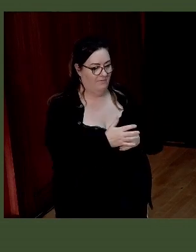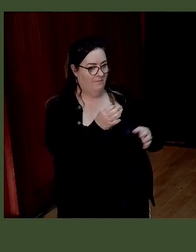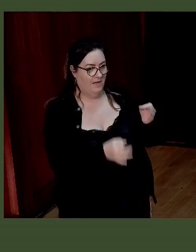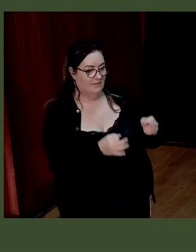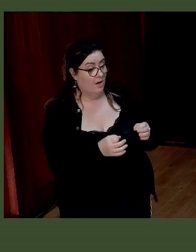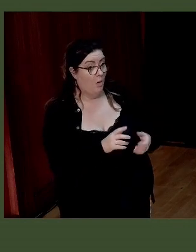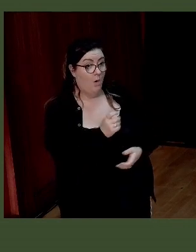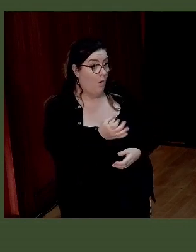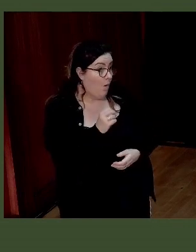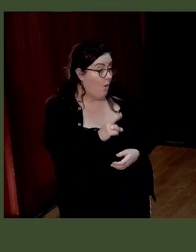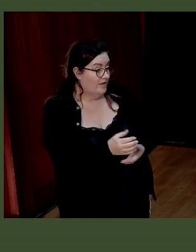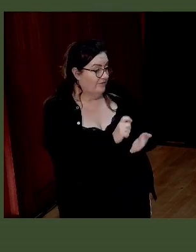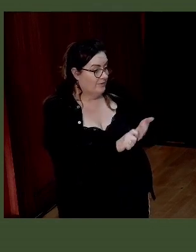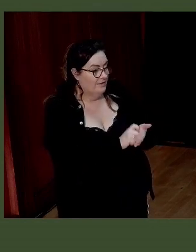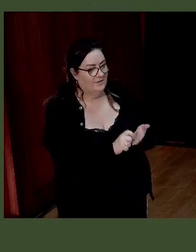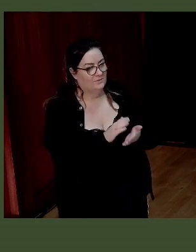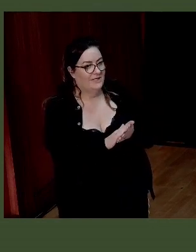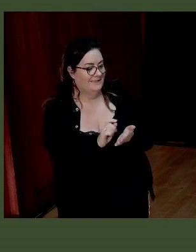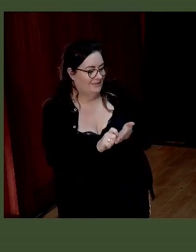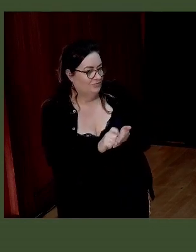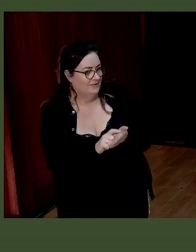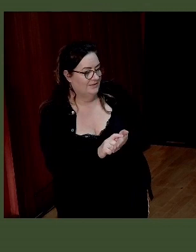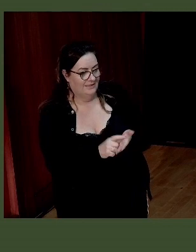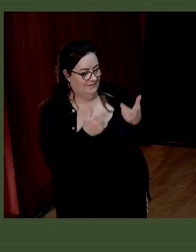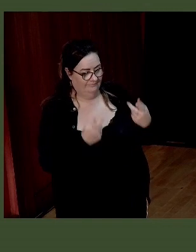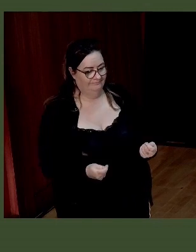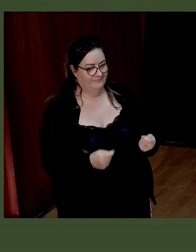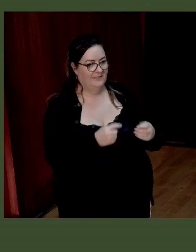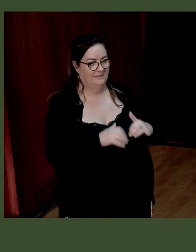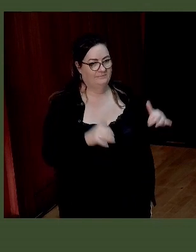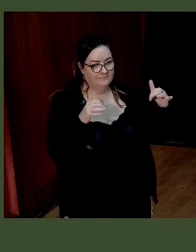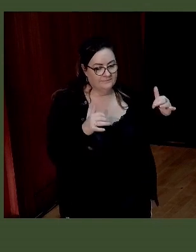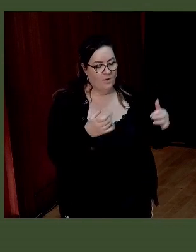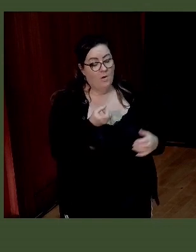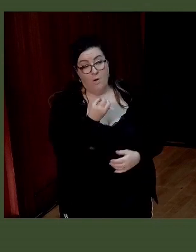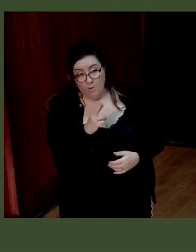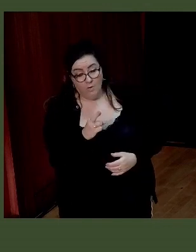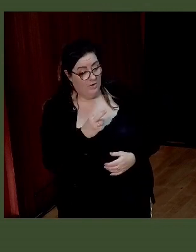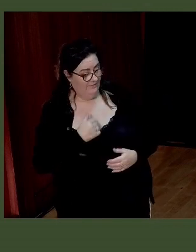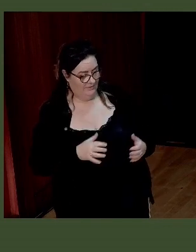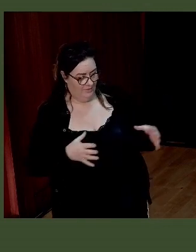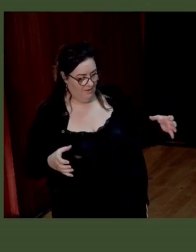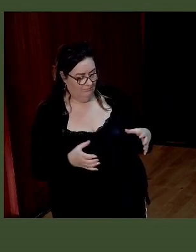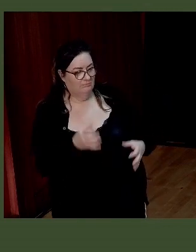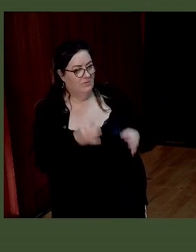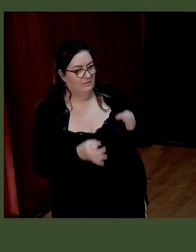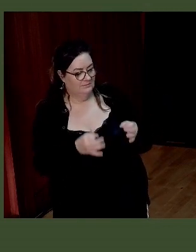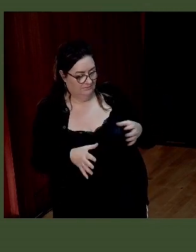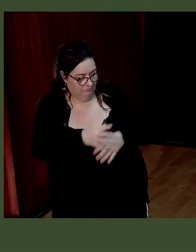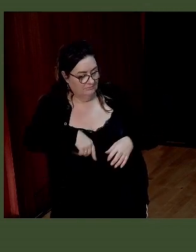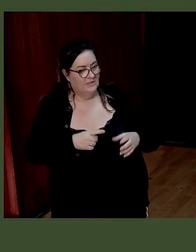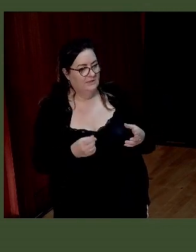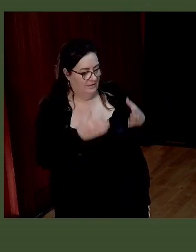or if they were elected because they were anti-treaty, they did not take their seat. Or indeed, if they were not in mainstream politics, they